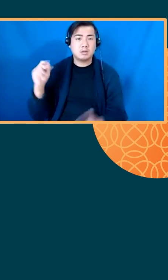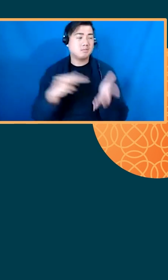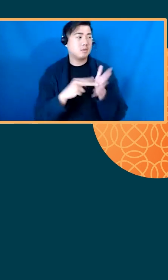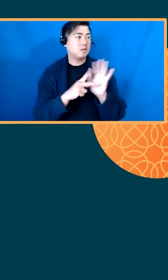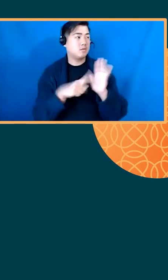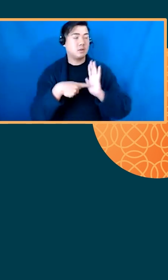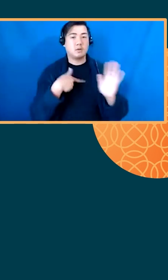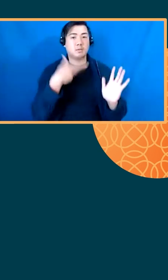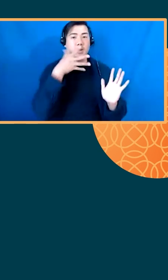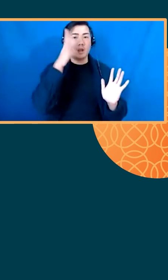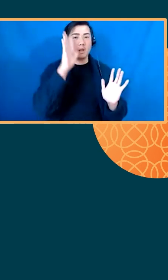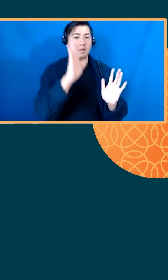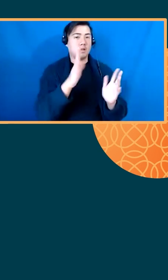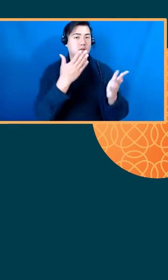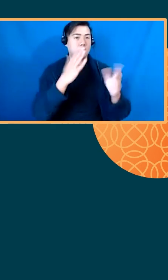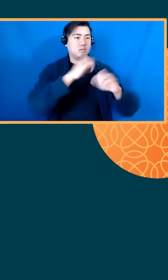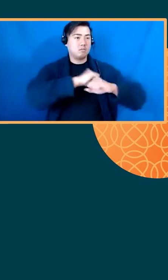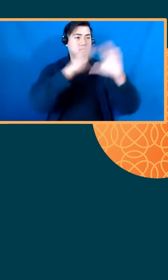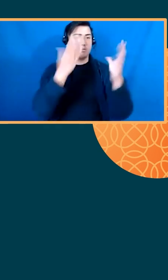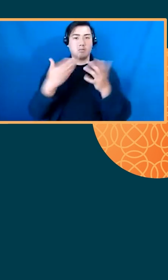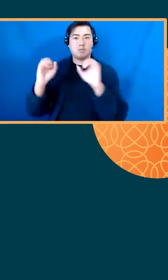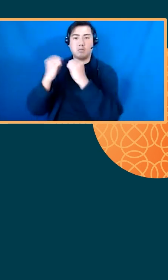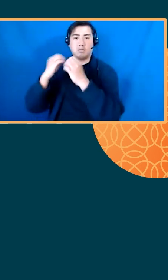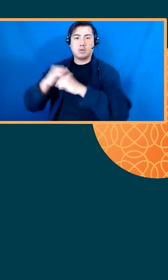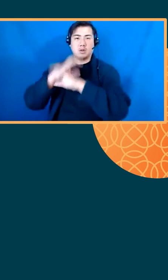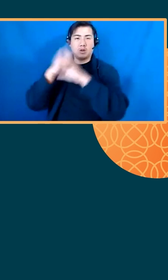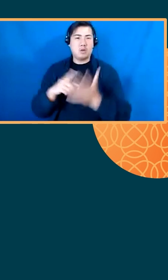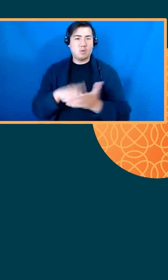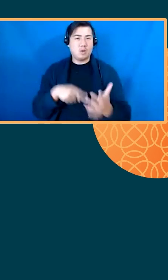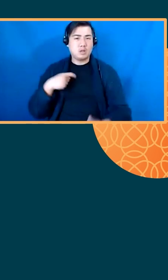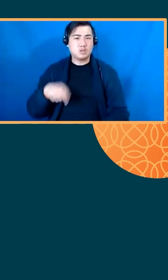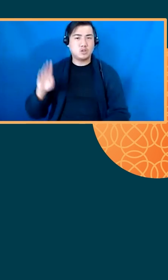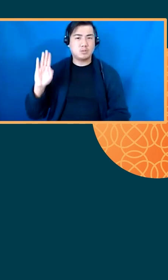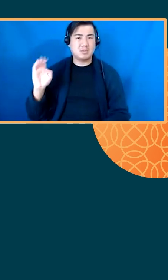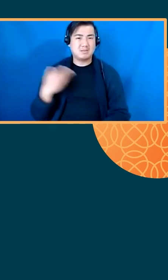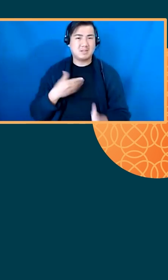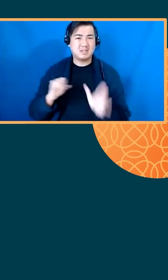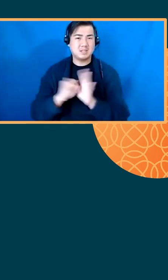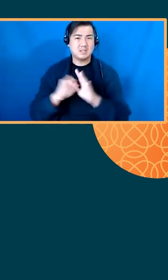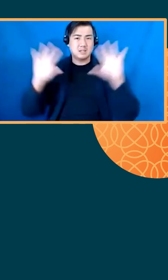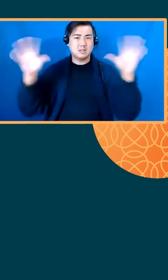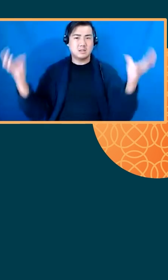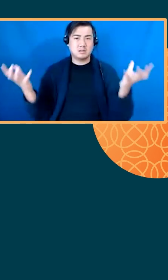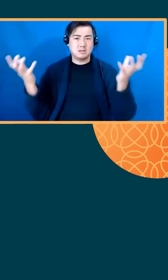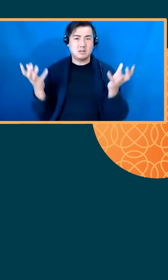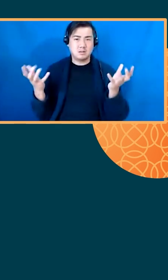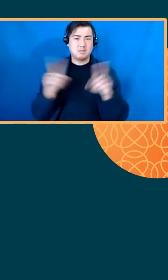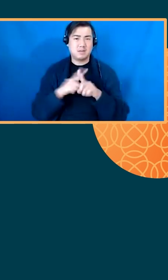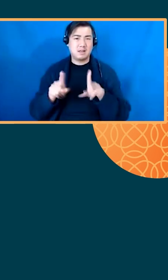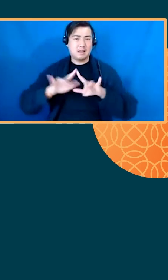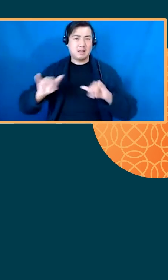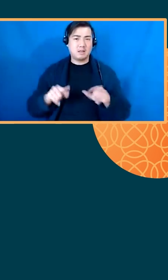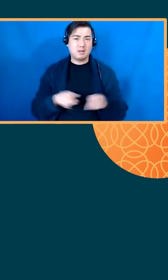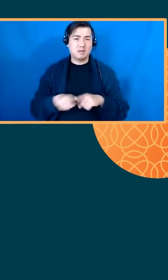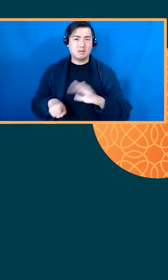you are meant to be, while also there's the me that's Aparna, there's the me that's Micah,